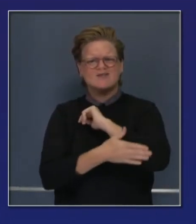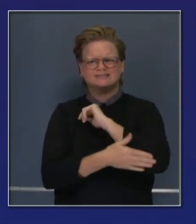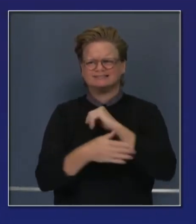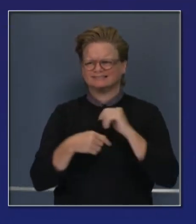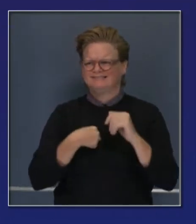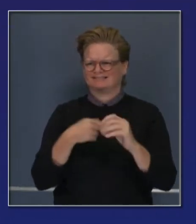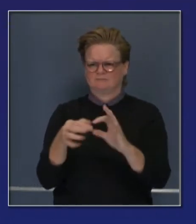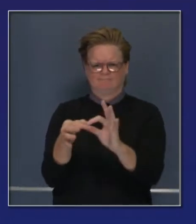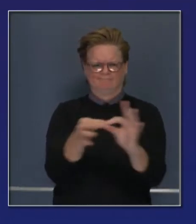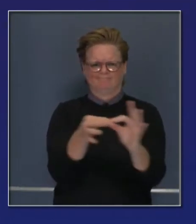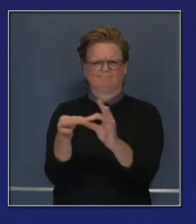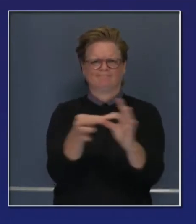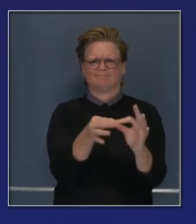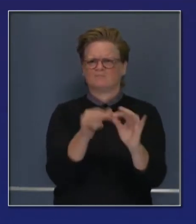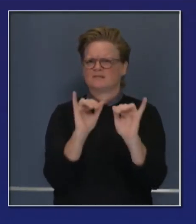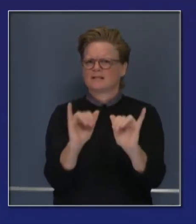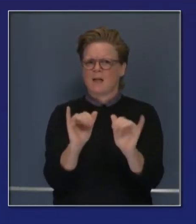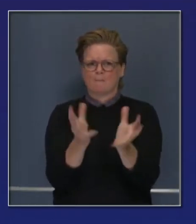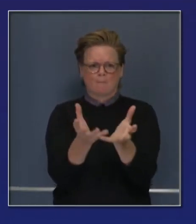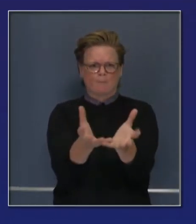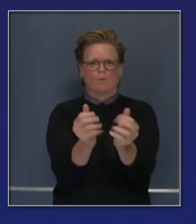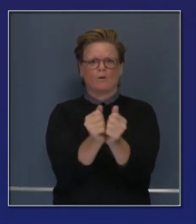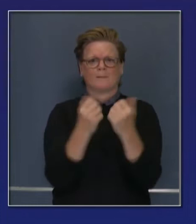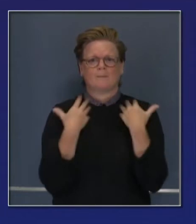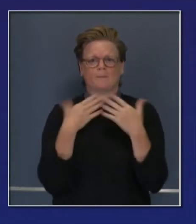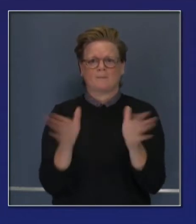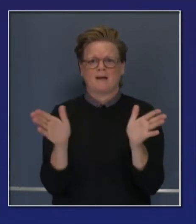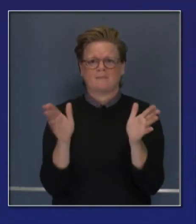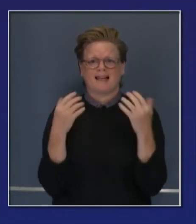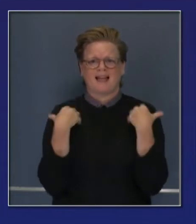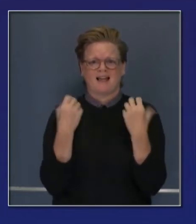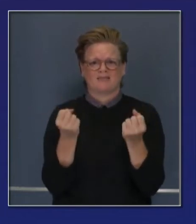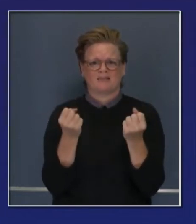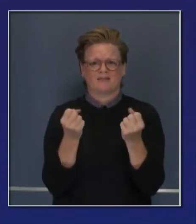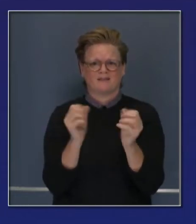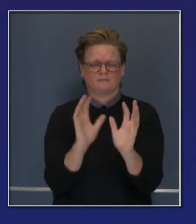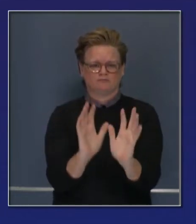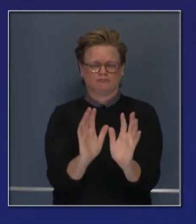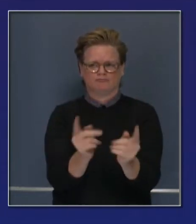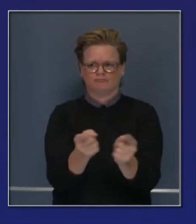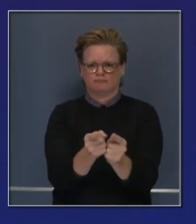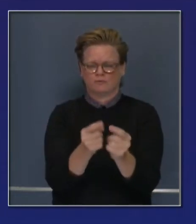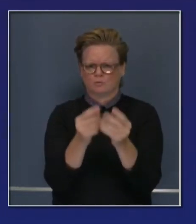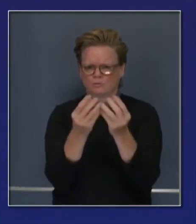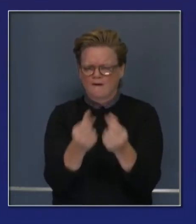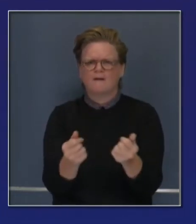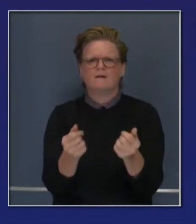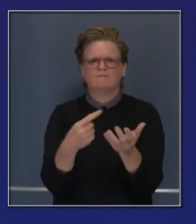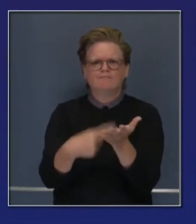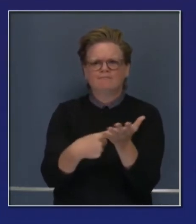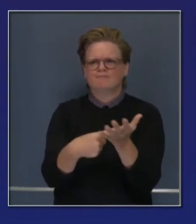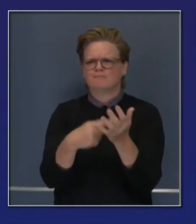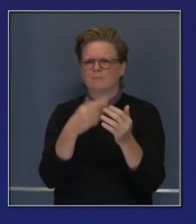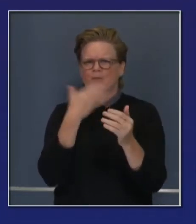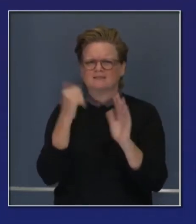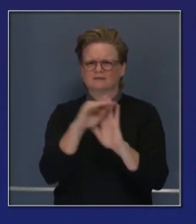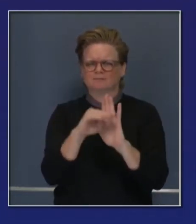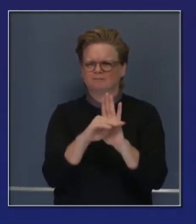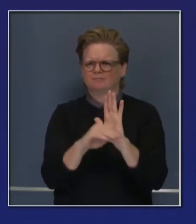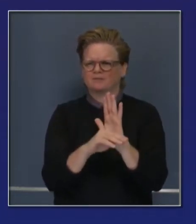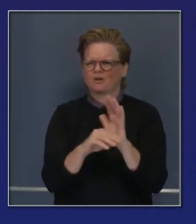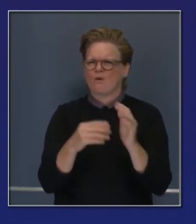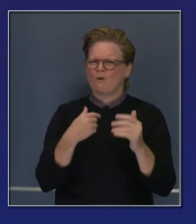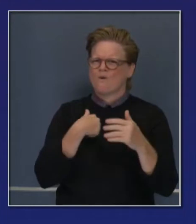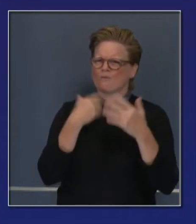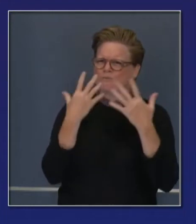data, that we can see some more stability, criteria for stability that allows people to move in to these next tiers.